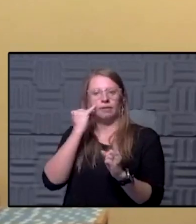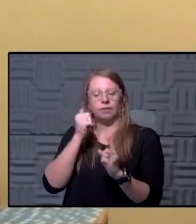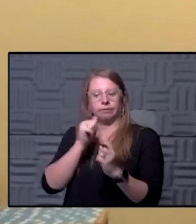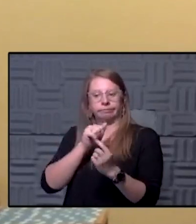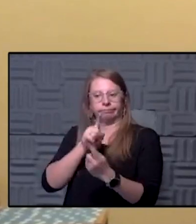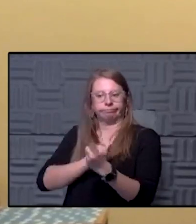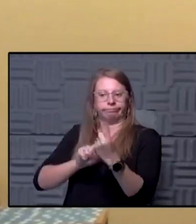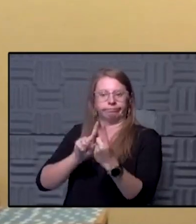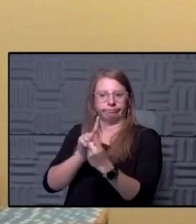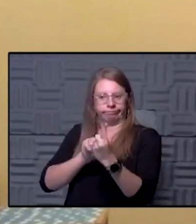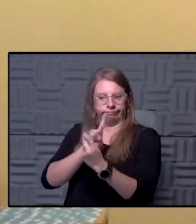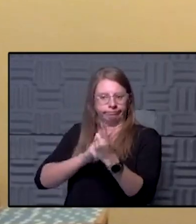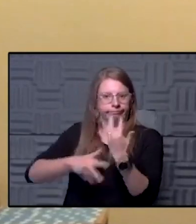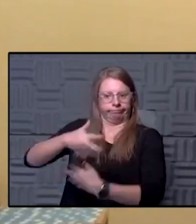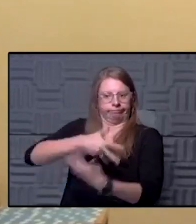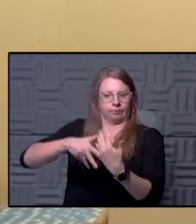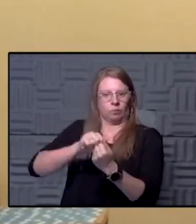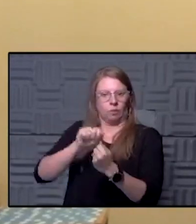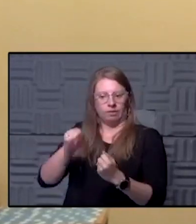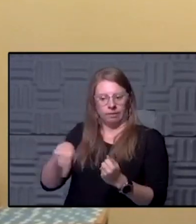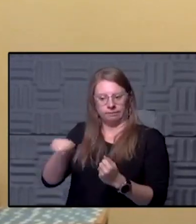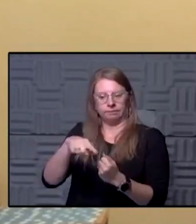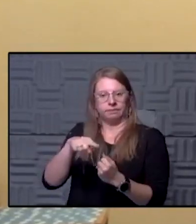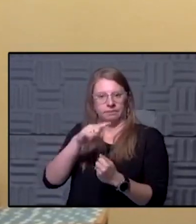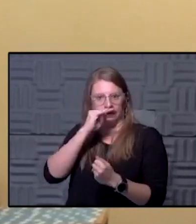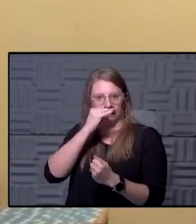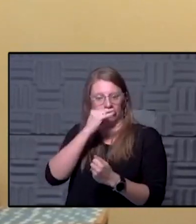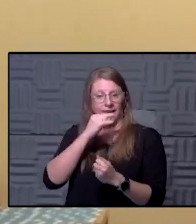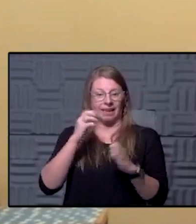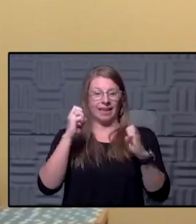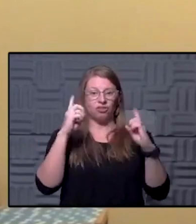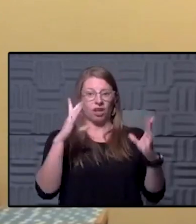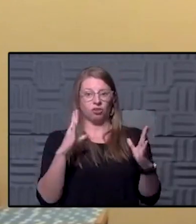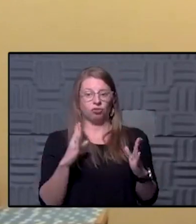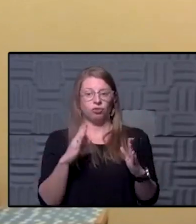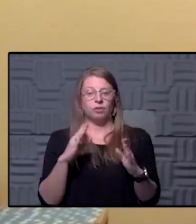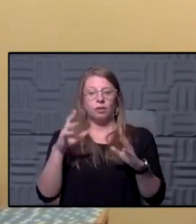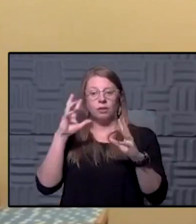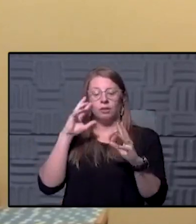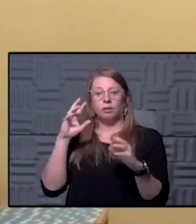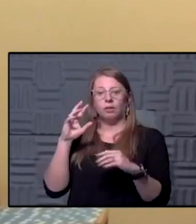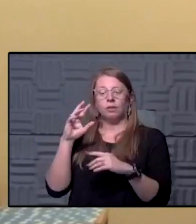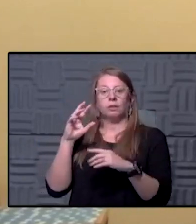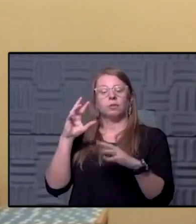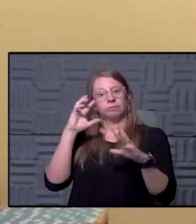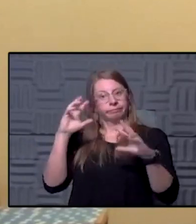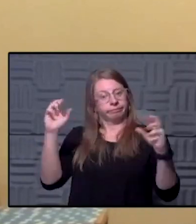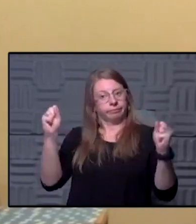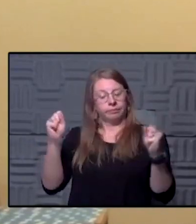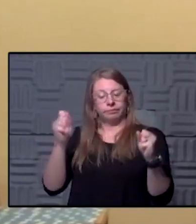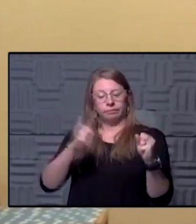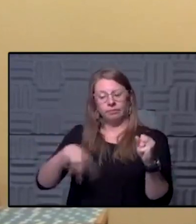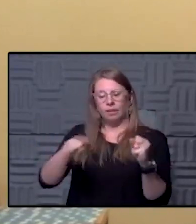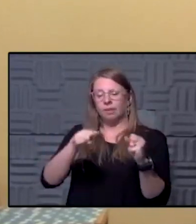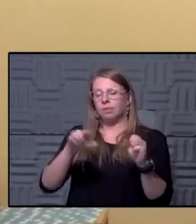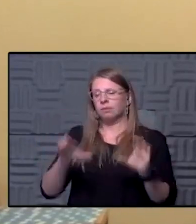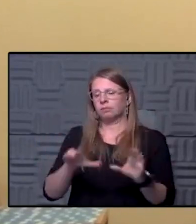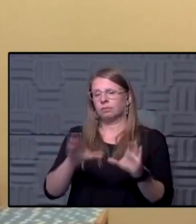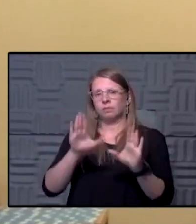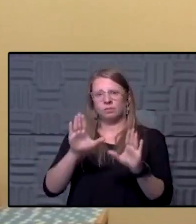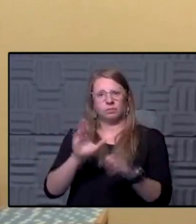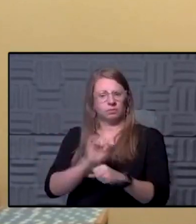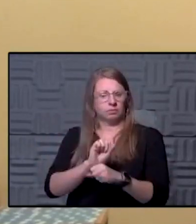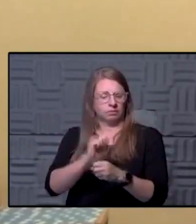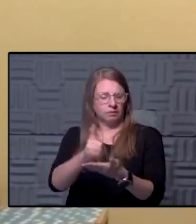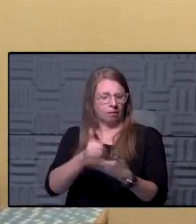best we can. I can't say enough about our educators and our superintendents in Wyandotte County. They've all been so very helpful.